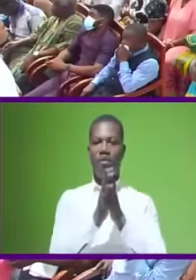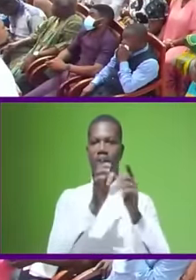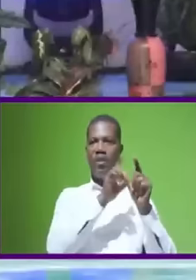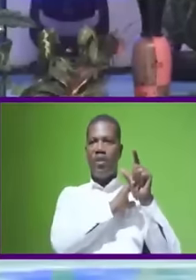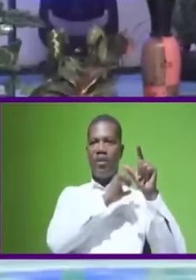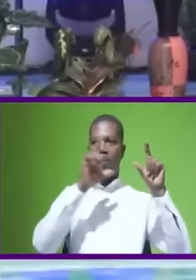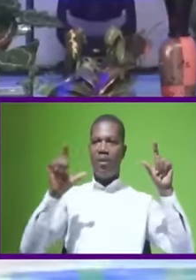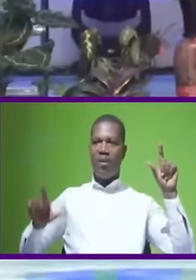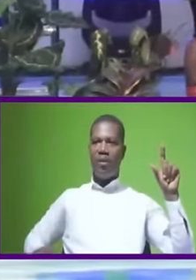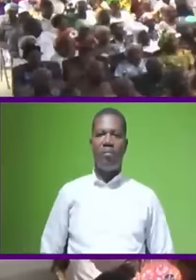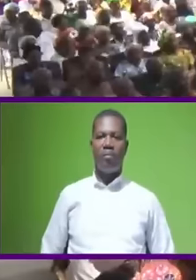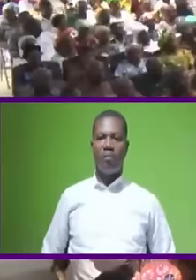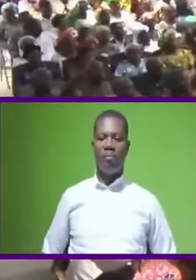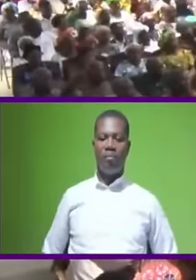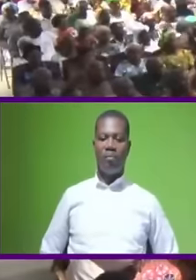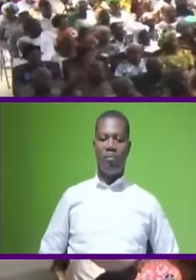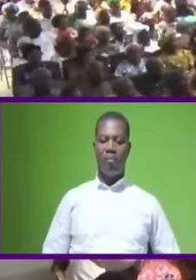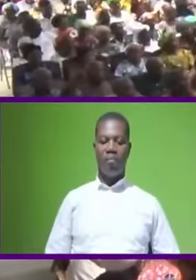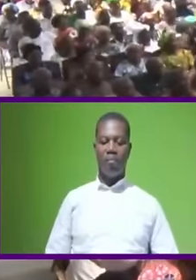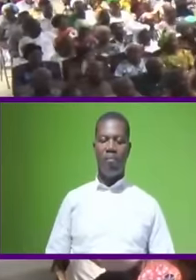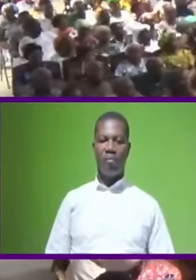Lord. Hallelujah.